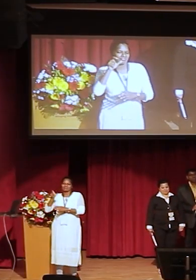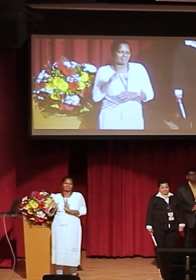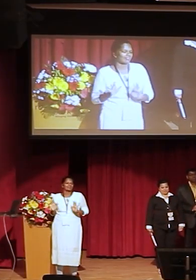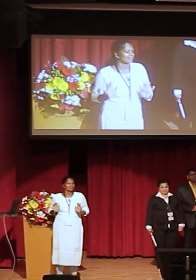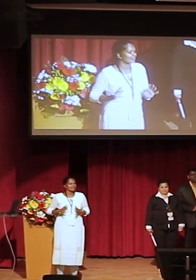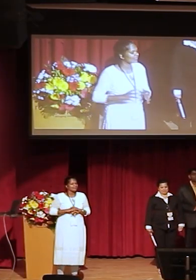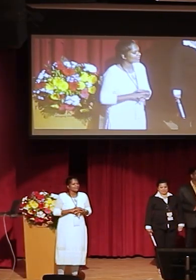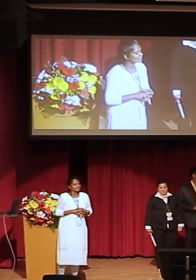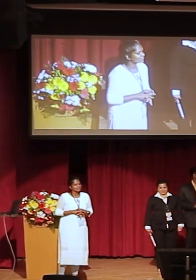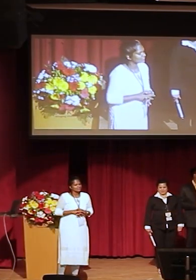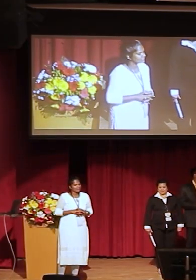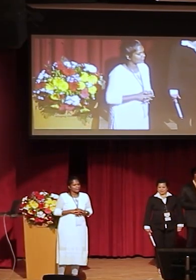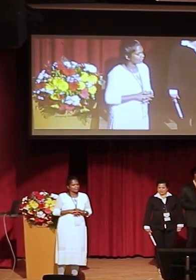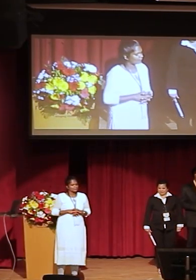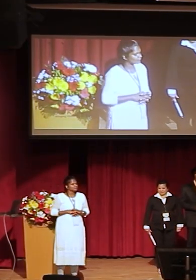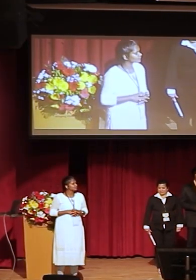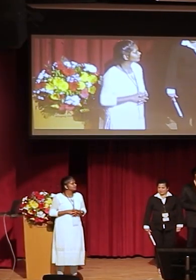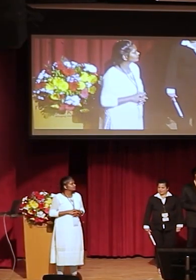device.